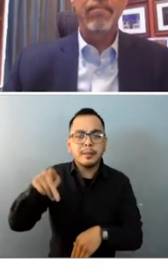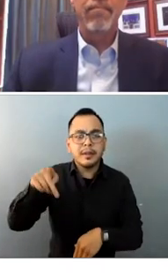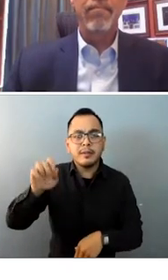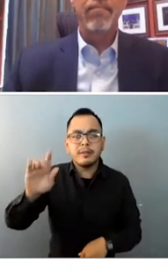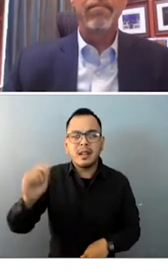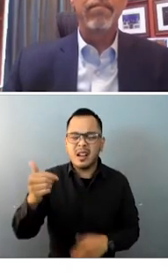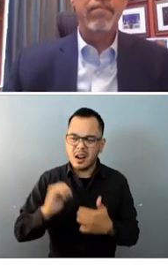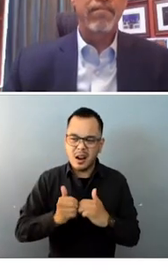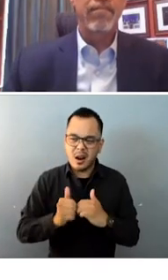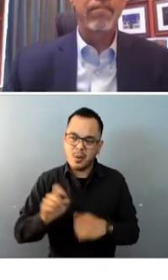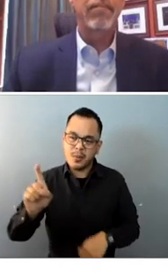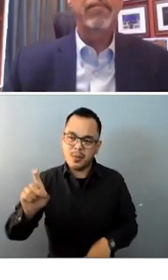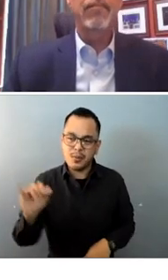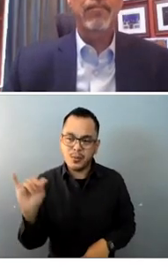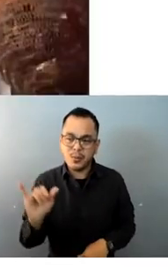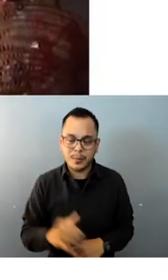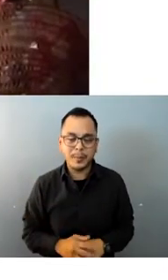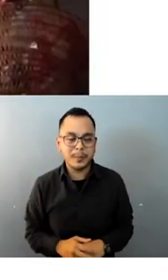PFLAG?